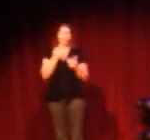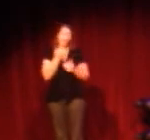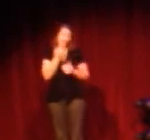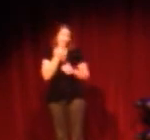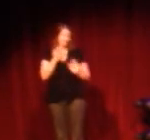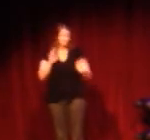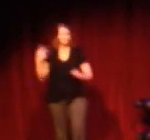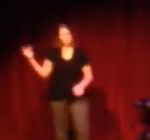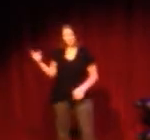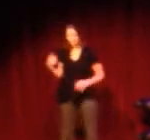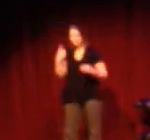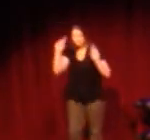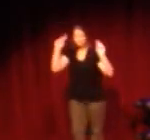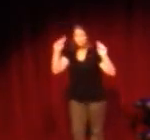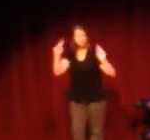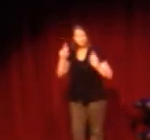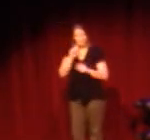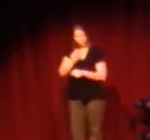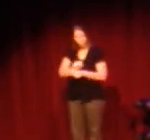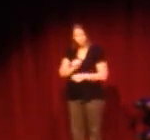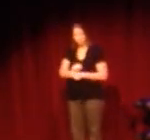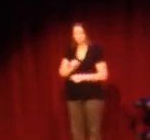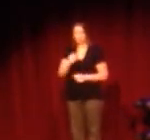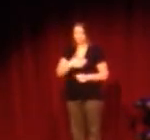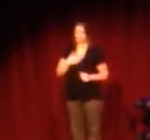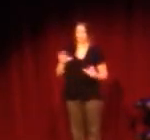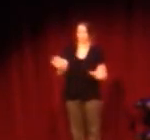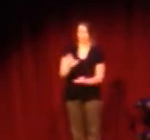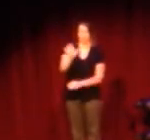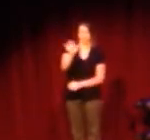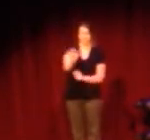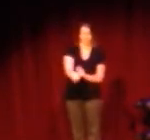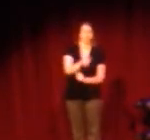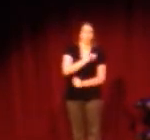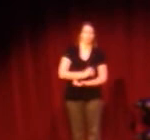proof, it works. So do that, please.